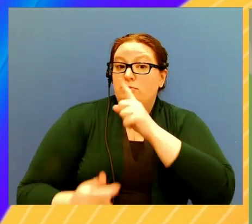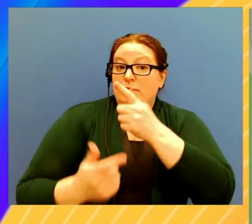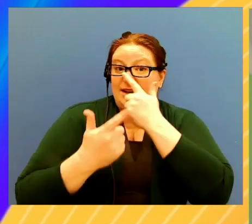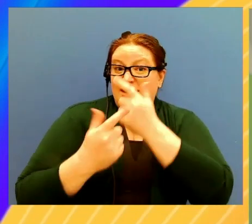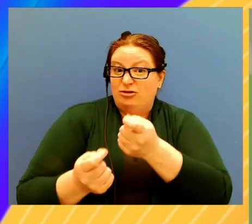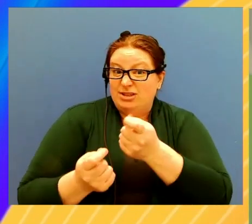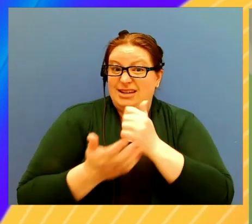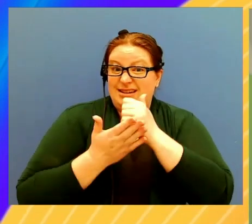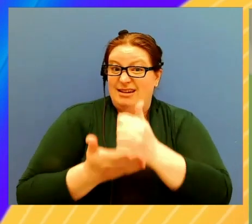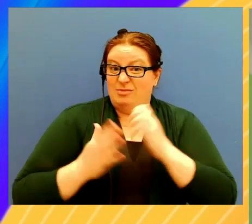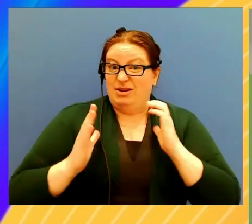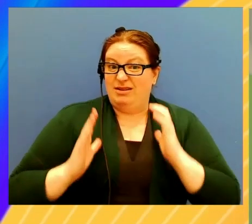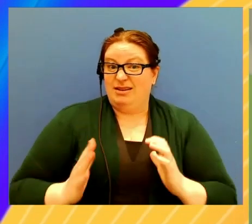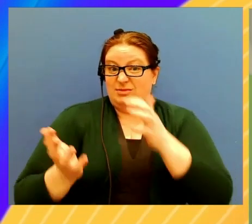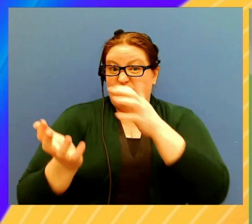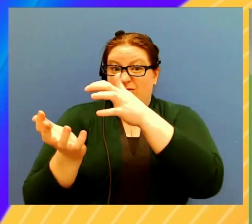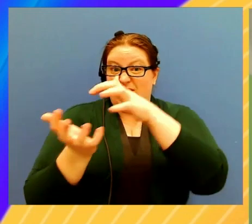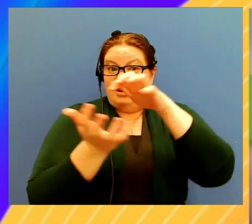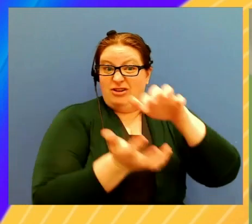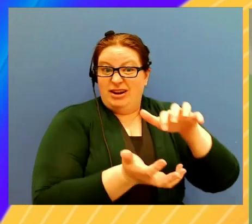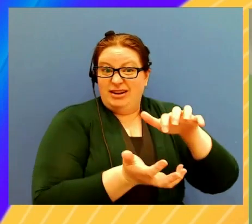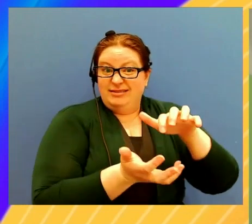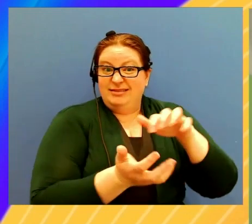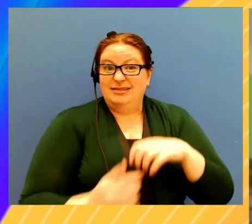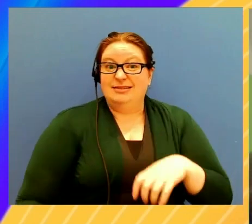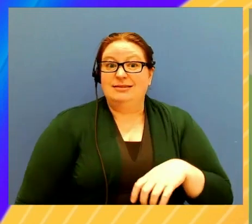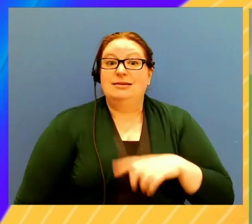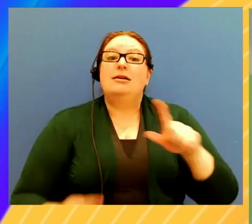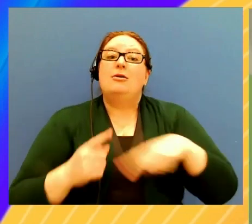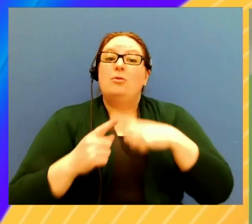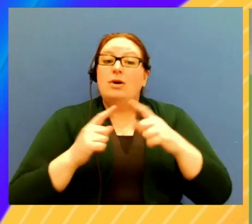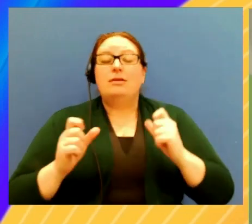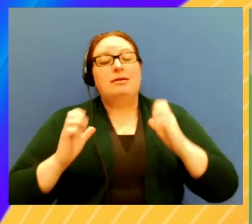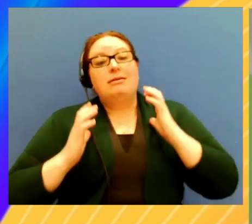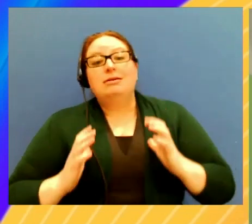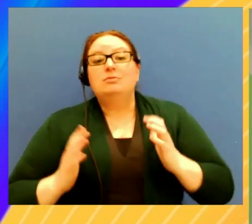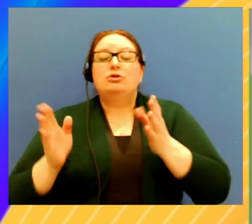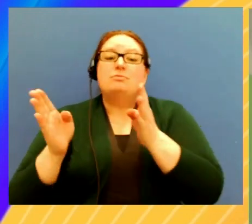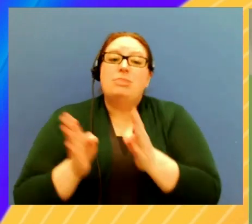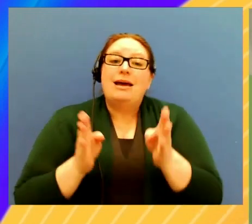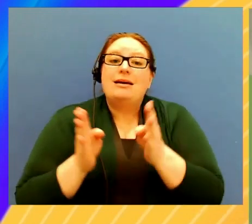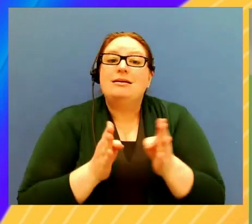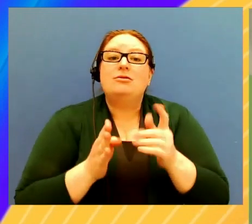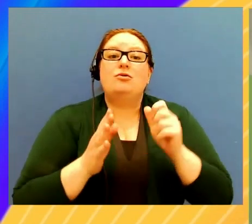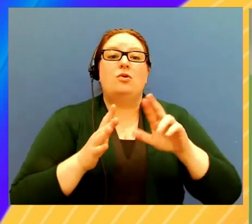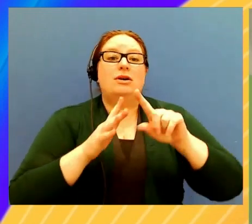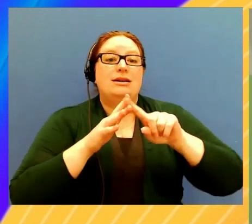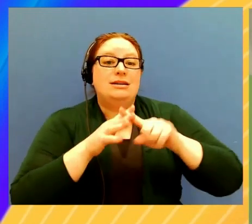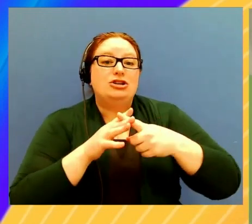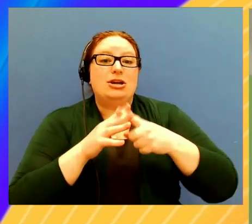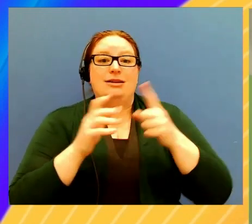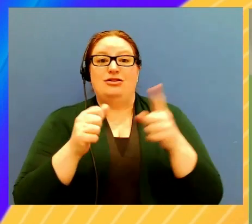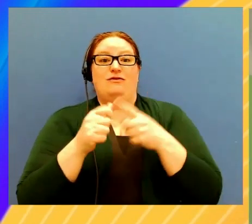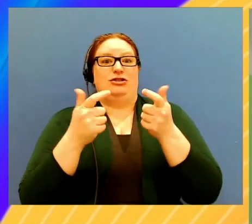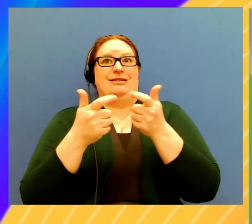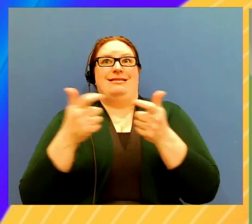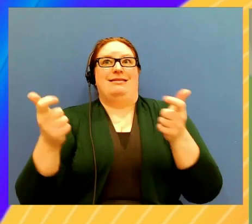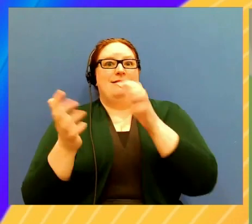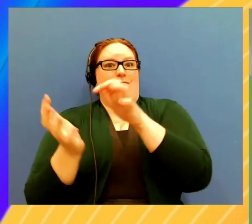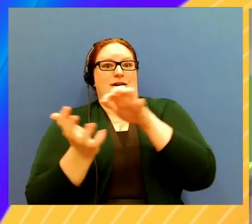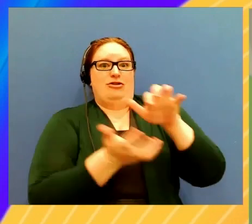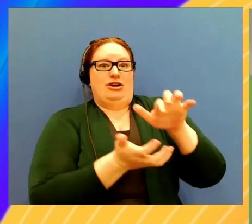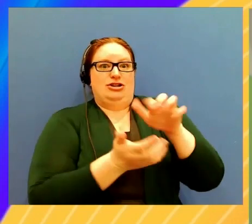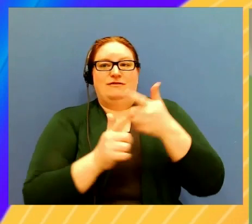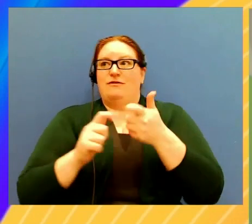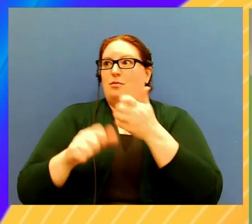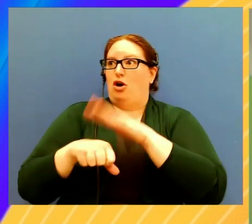over the years, when a customer's planning or initiating their first large migration from on-premise to the cloud,